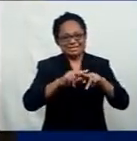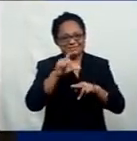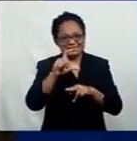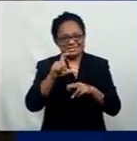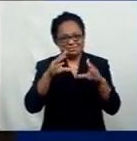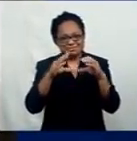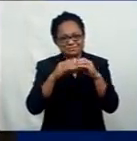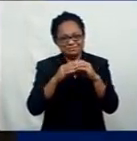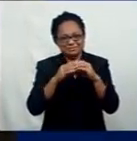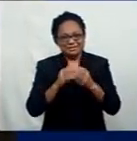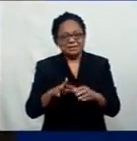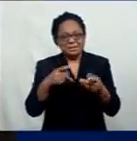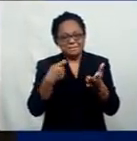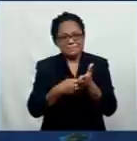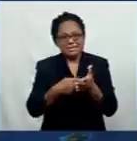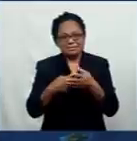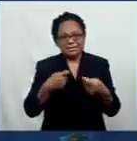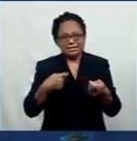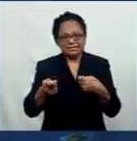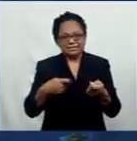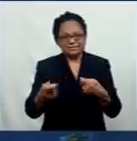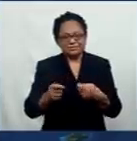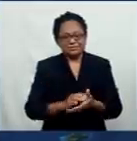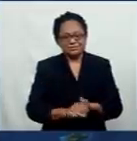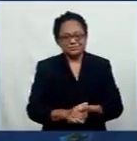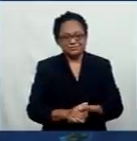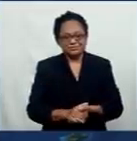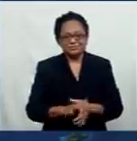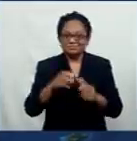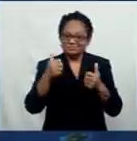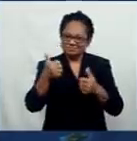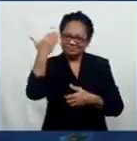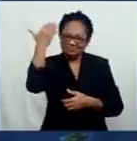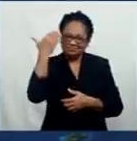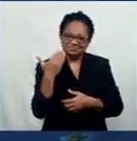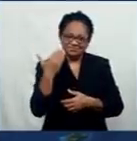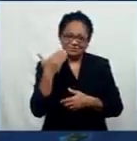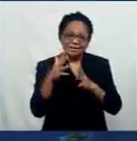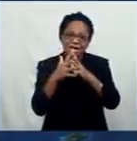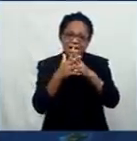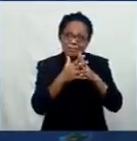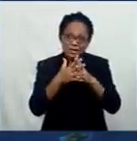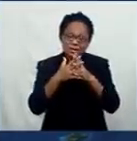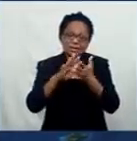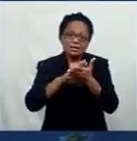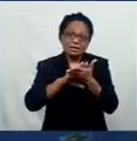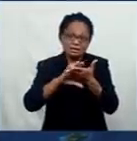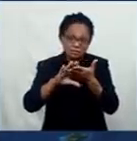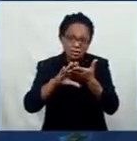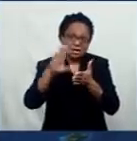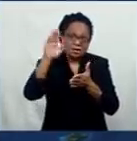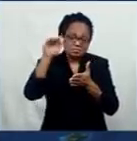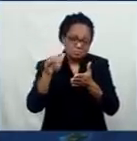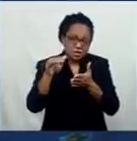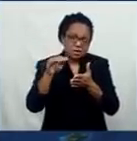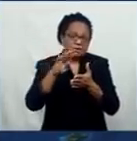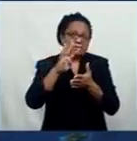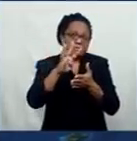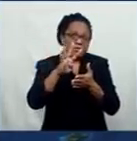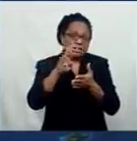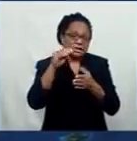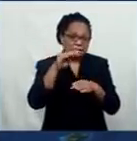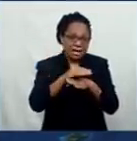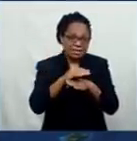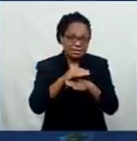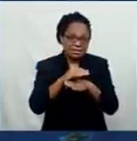latest figures from the money markets. Good evening. The US dollar tipped from 4.5-month highs to trade